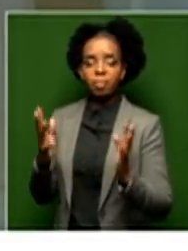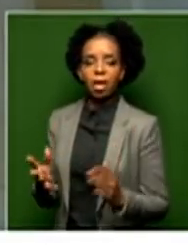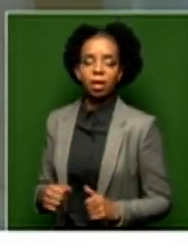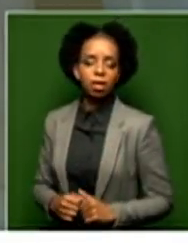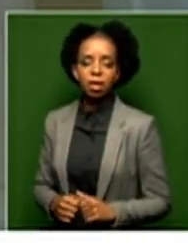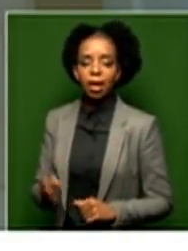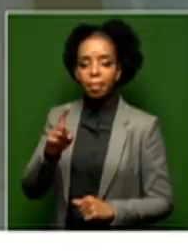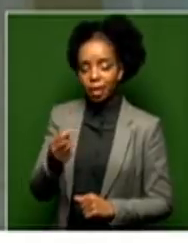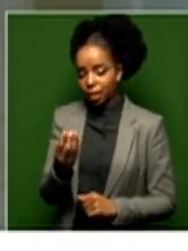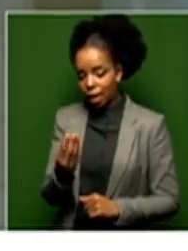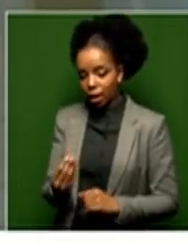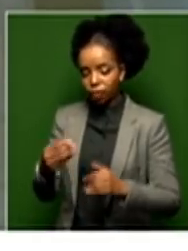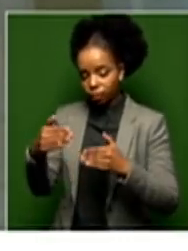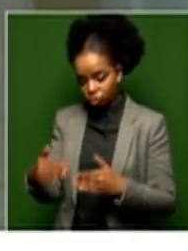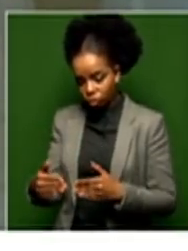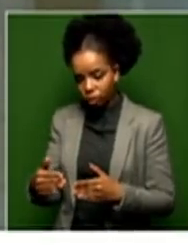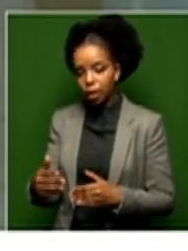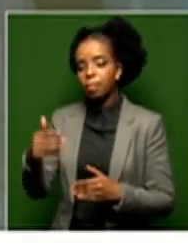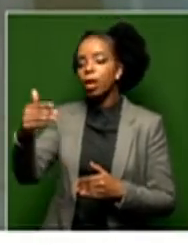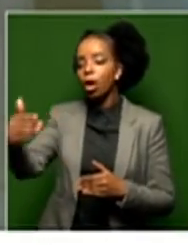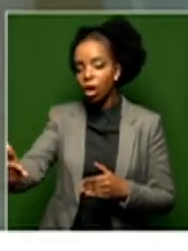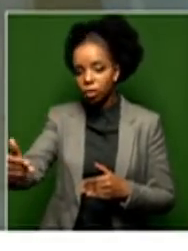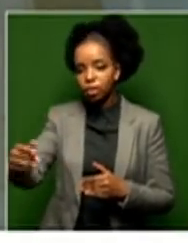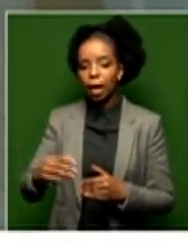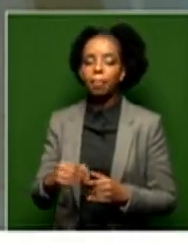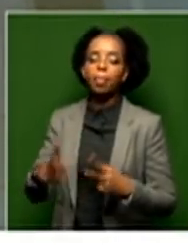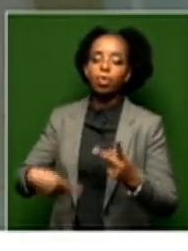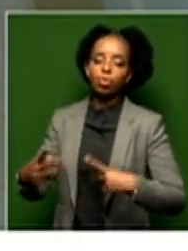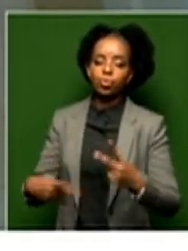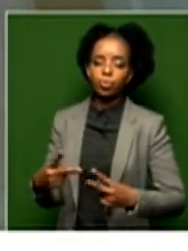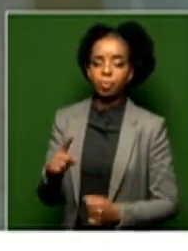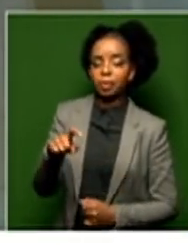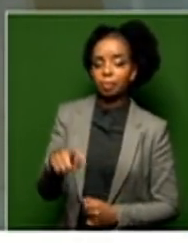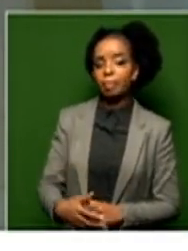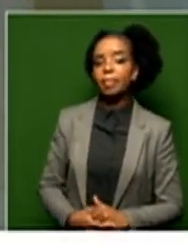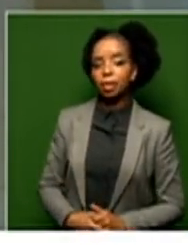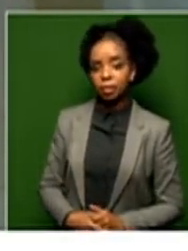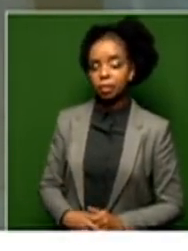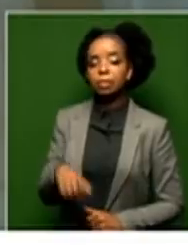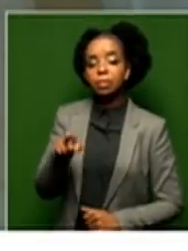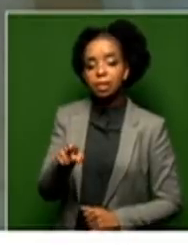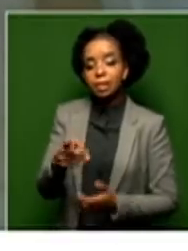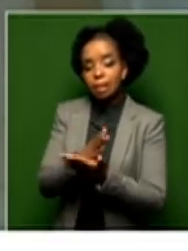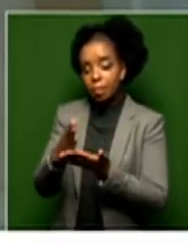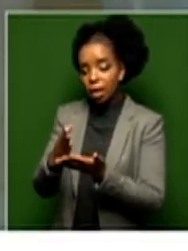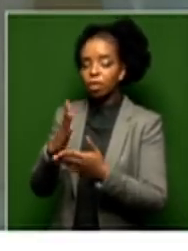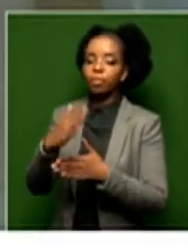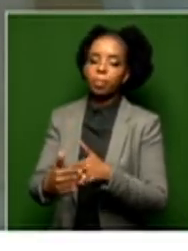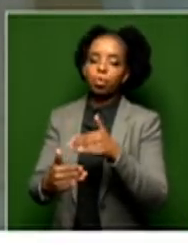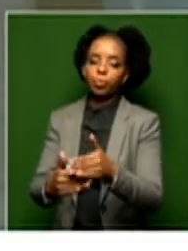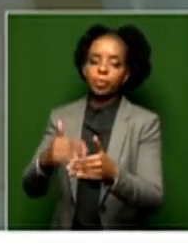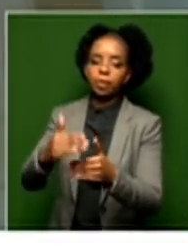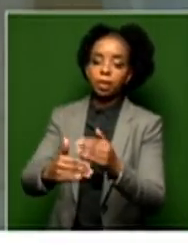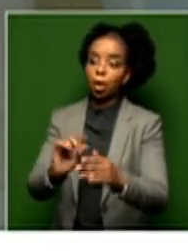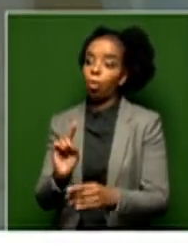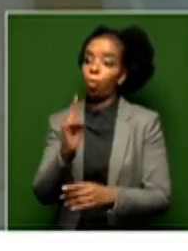medium-term, and longer-term procurements. And this is part of the process, but it's not the only process. The